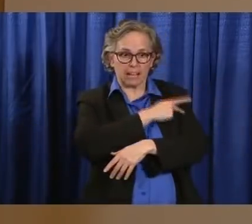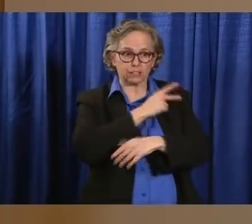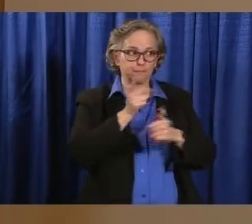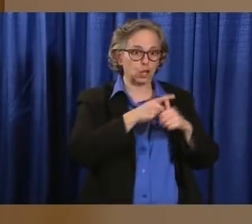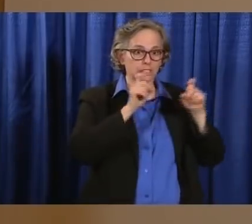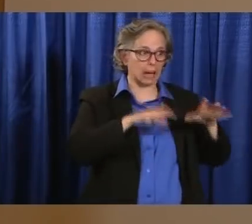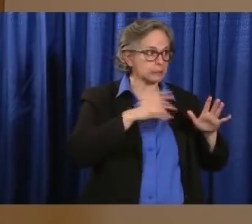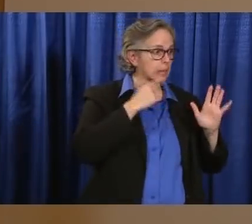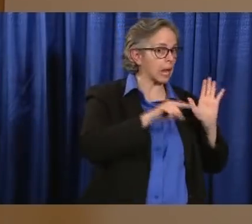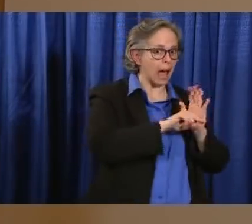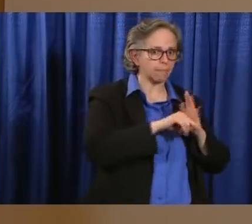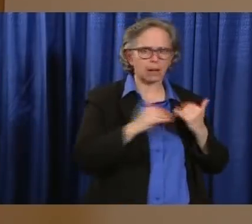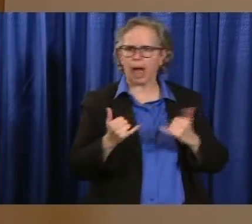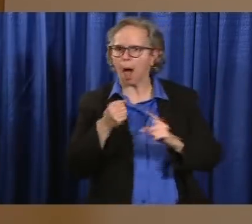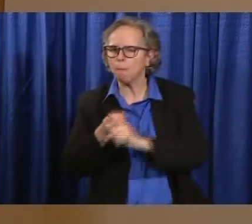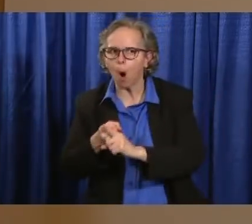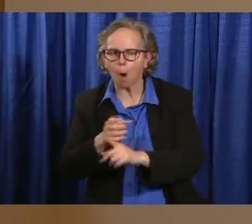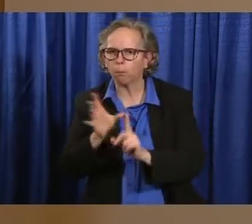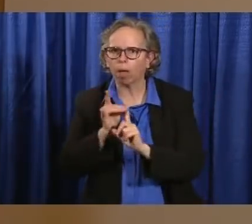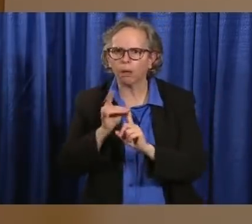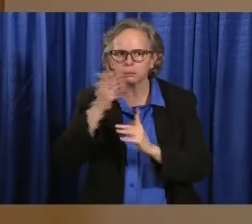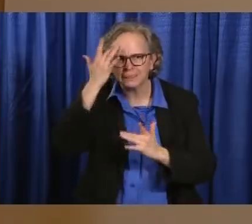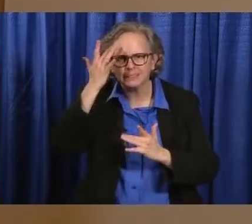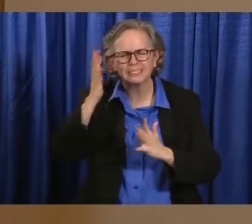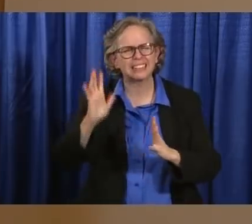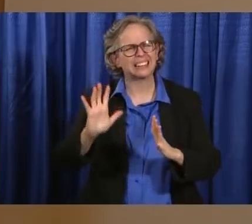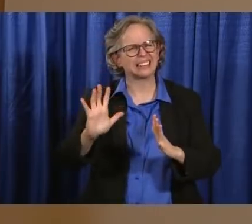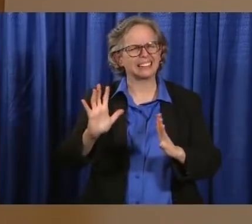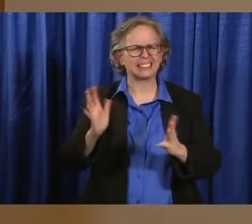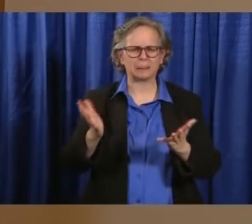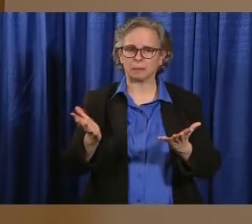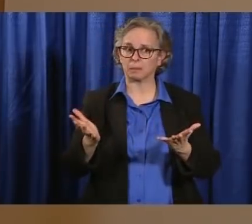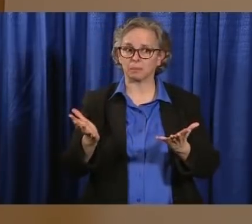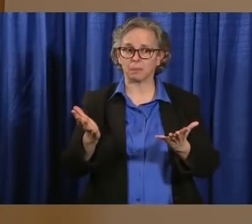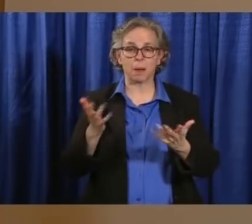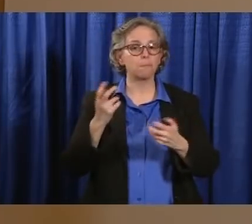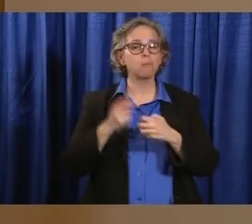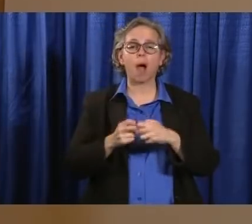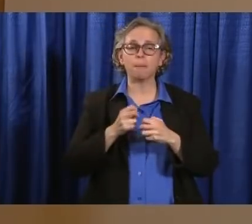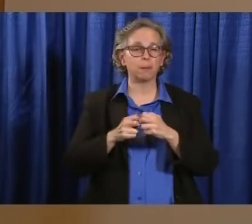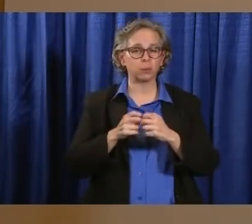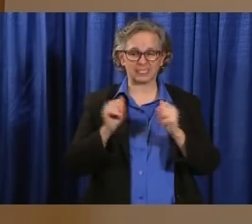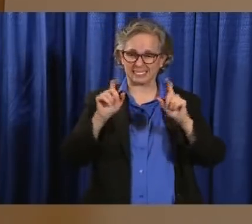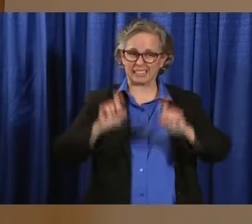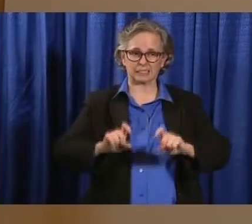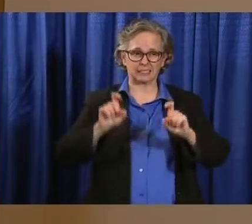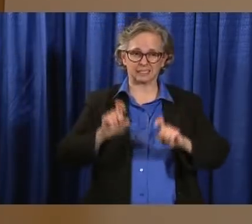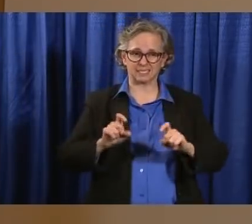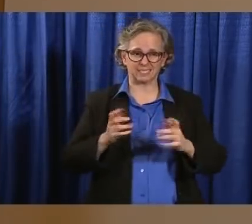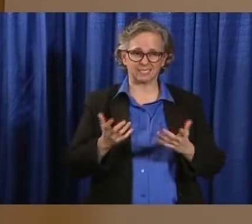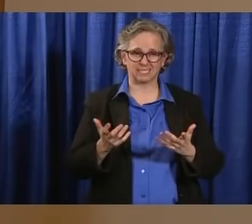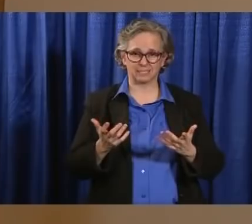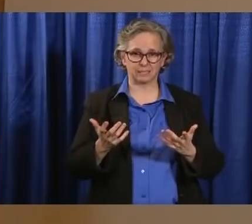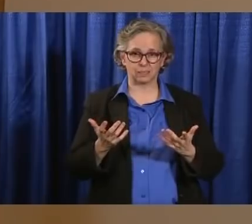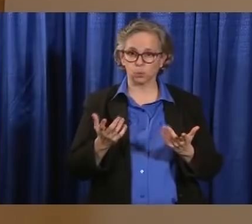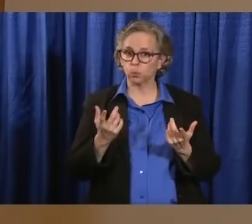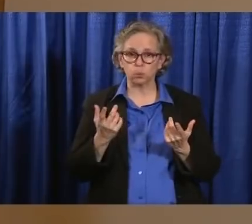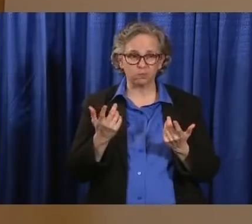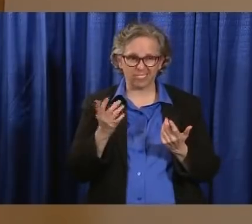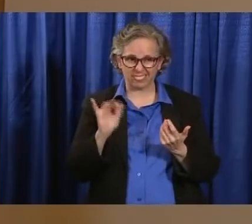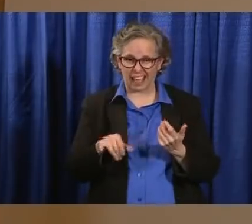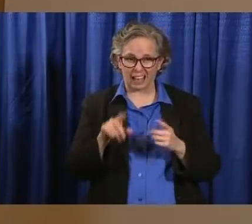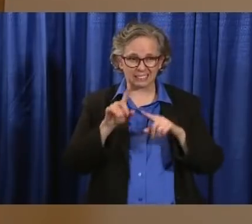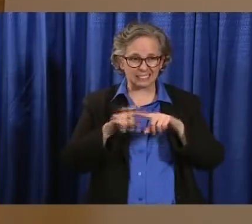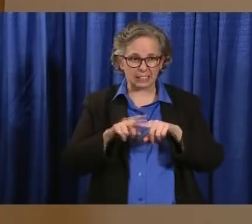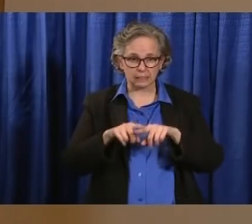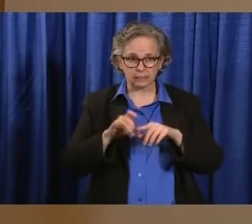it depends where you are in your course of illness, and that's another reason why I keep saying I think we should all assume we might have it